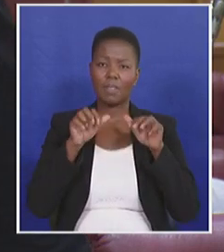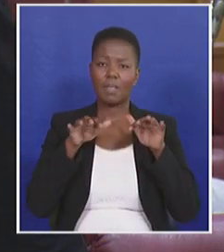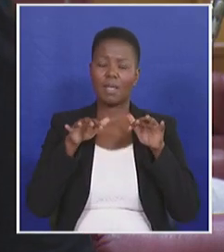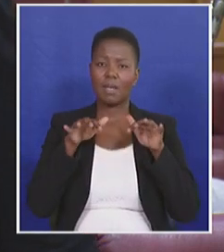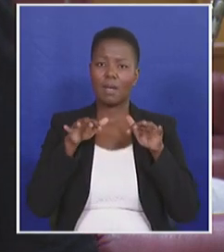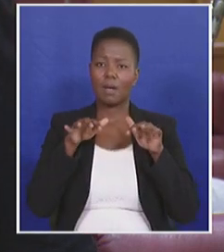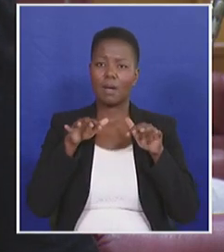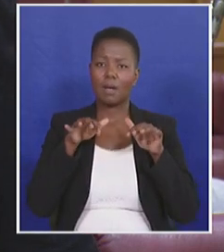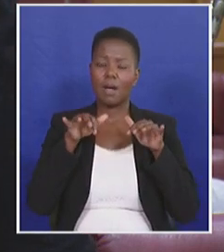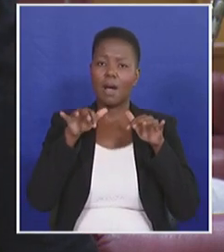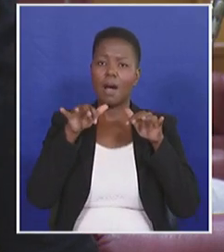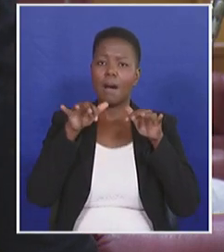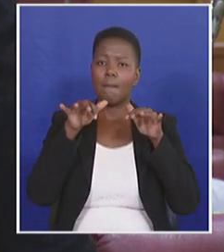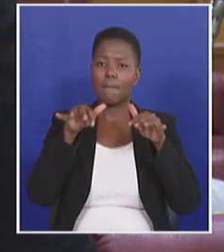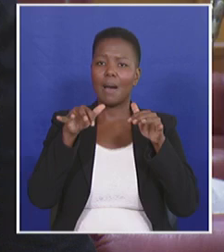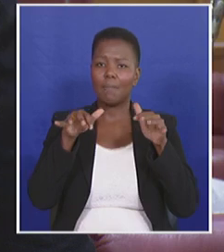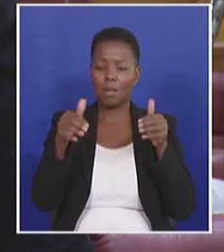December 2013.